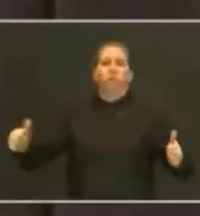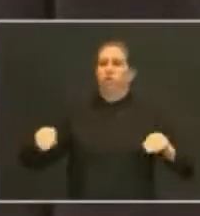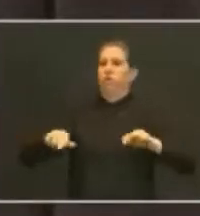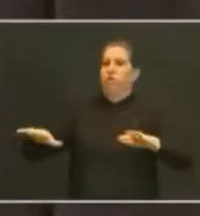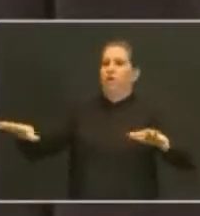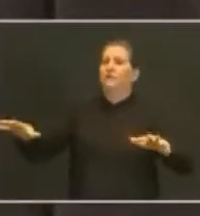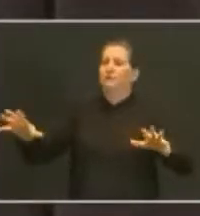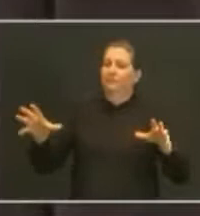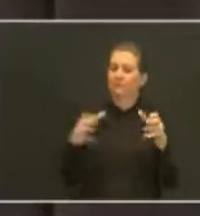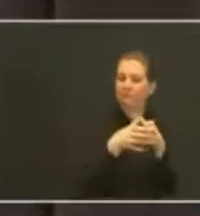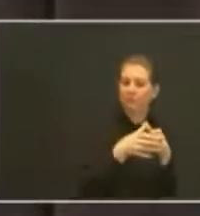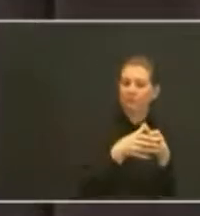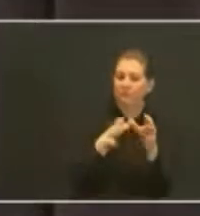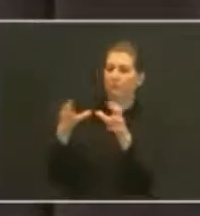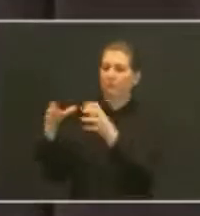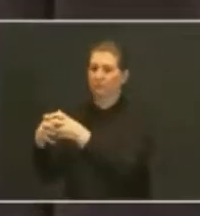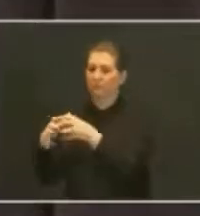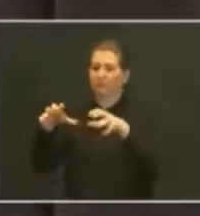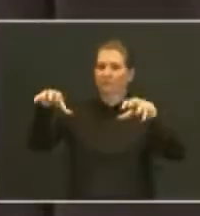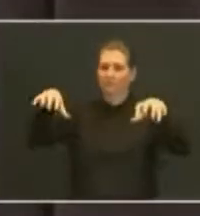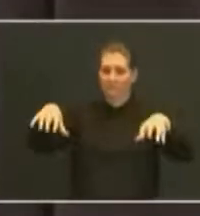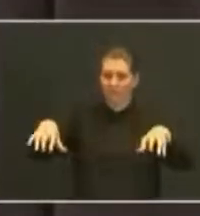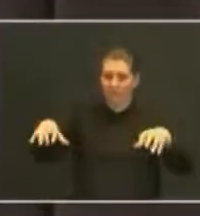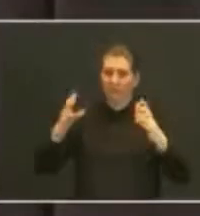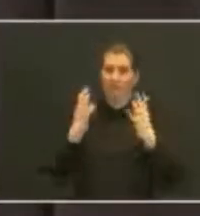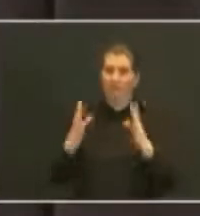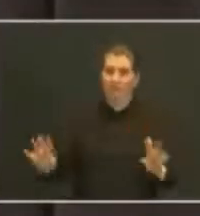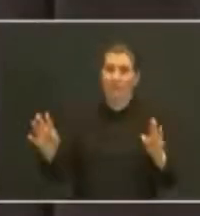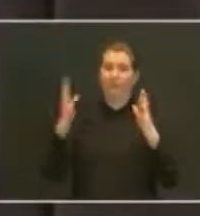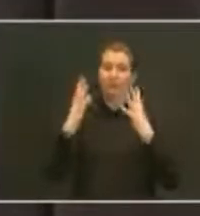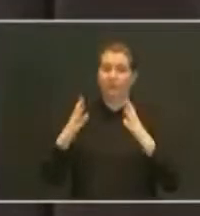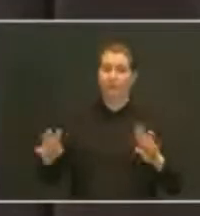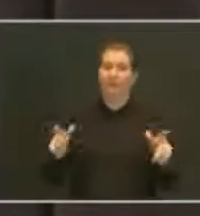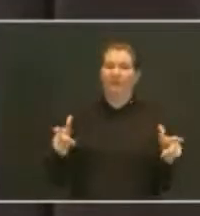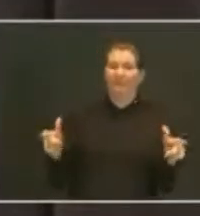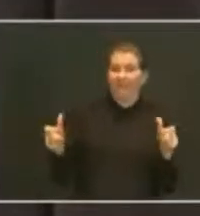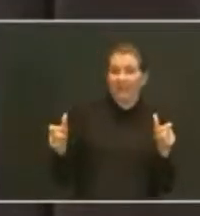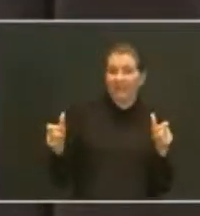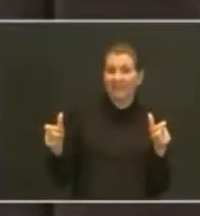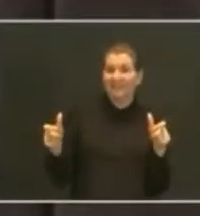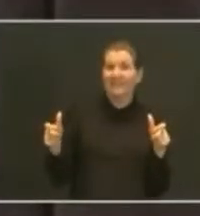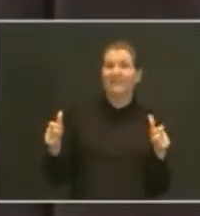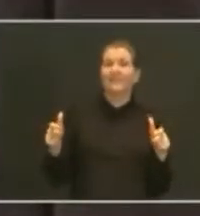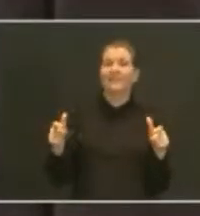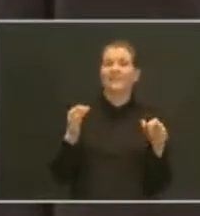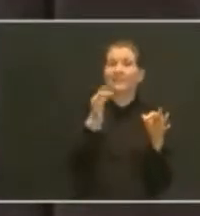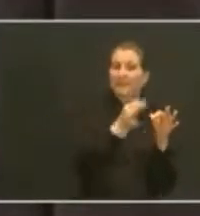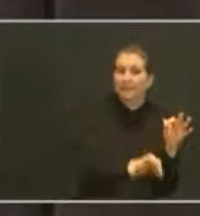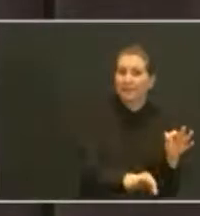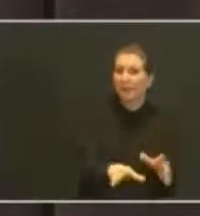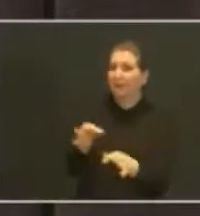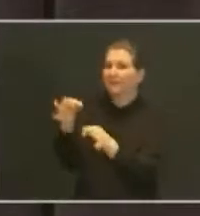simpler. It allows us to cut down on the redistribution process.